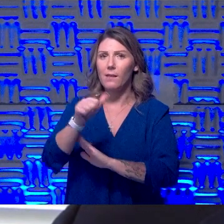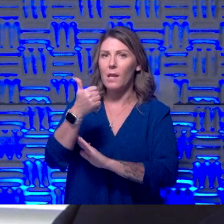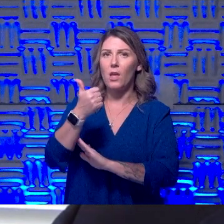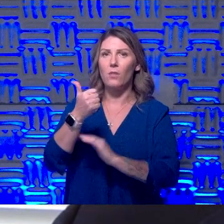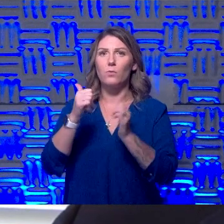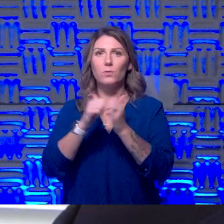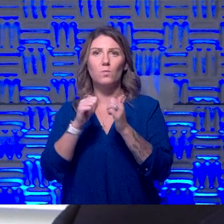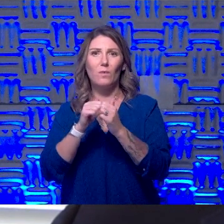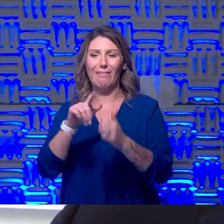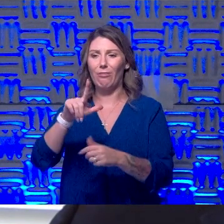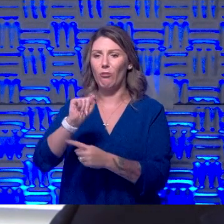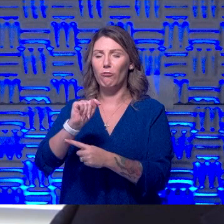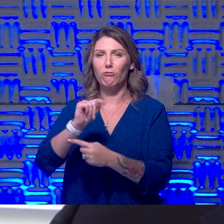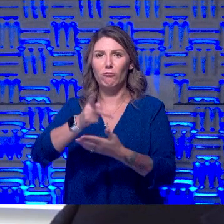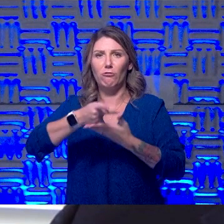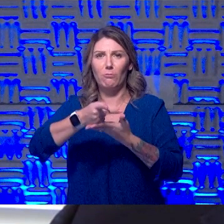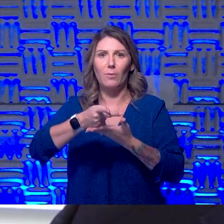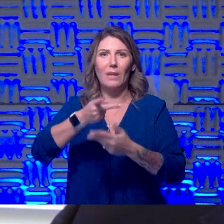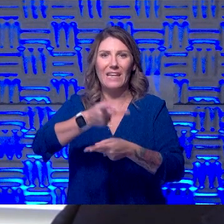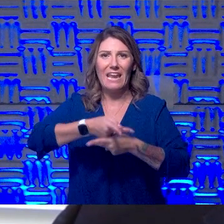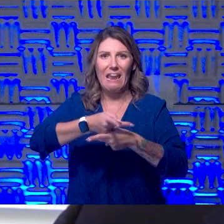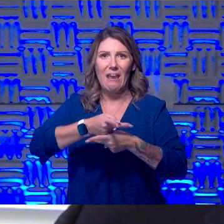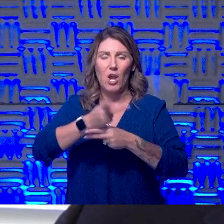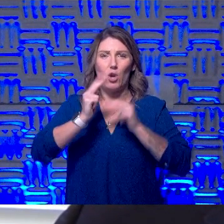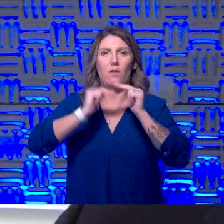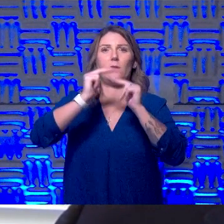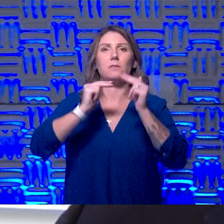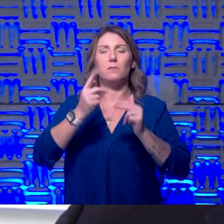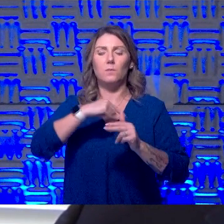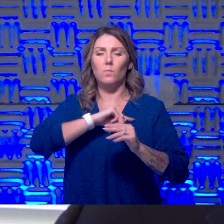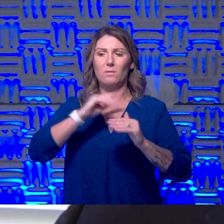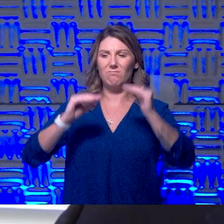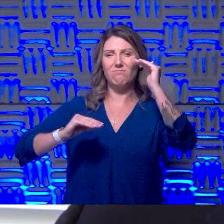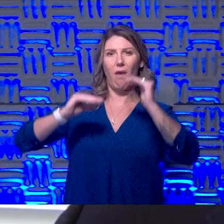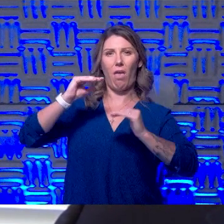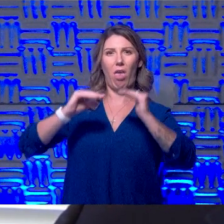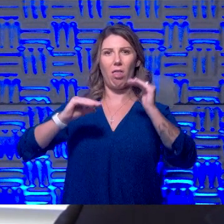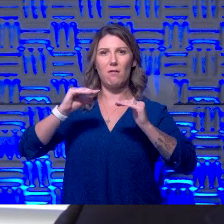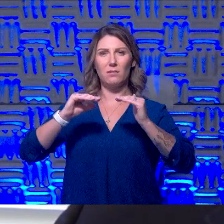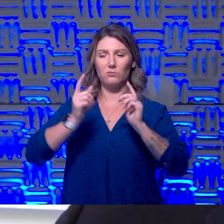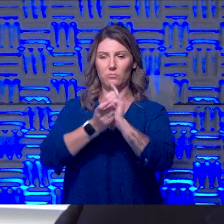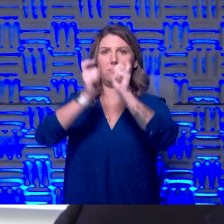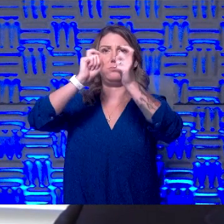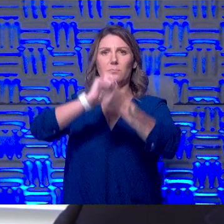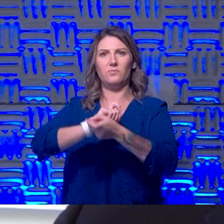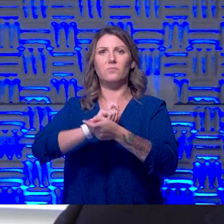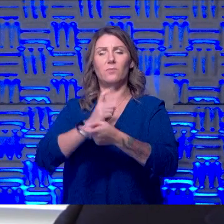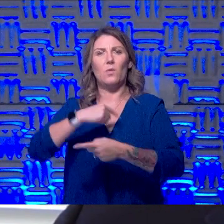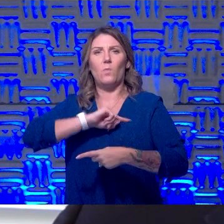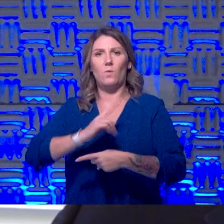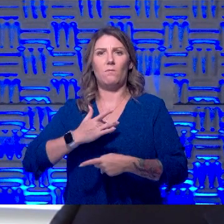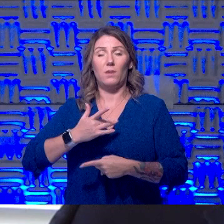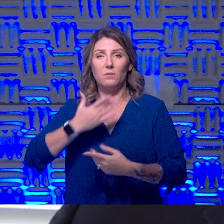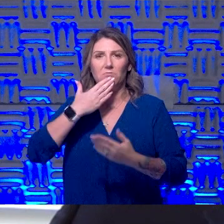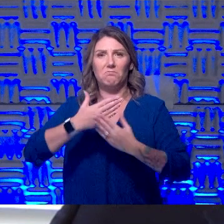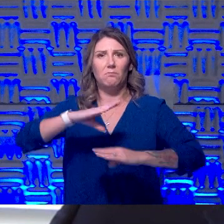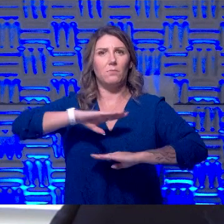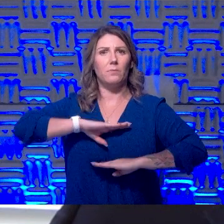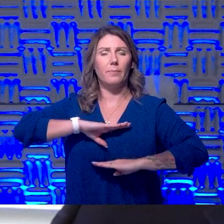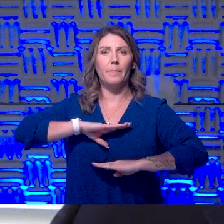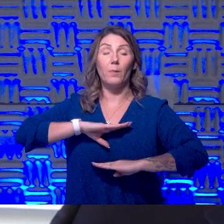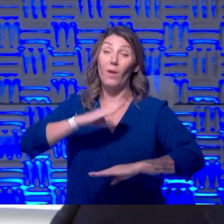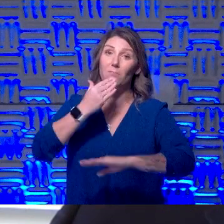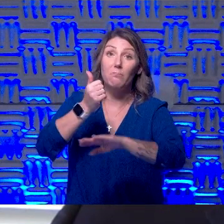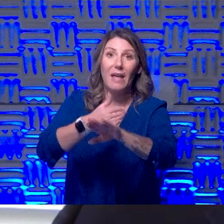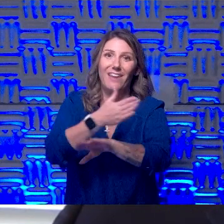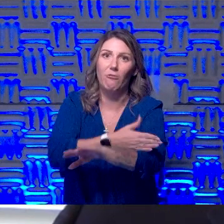long-term care facilities, we believe we've been able to balance that and kind of turn that around. So we feel really good about it, or much better